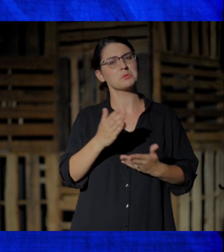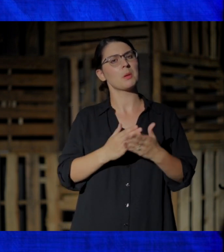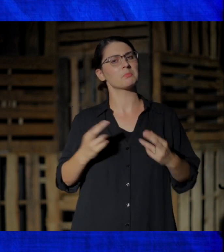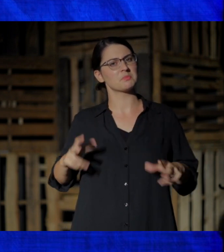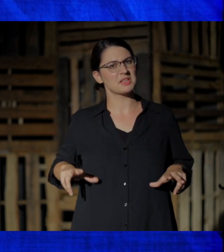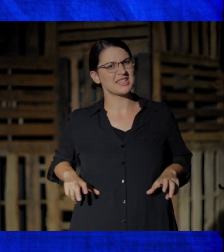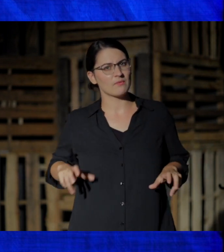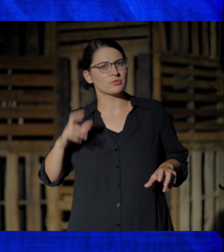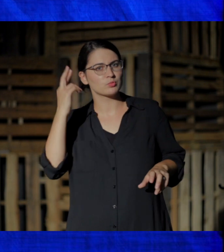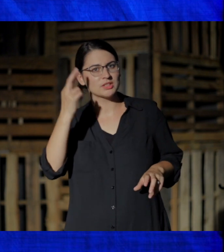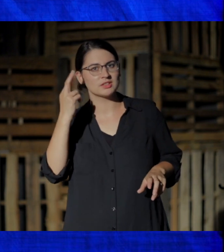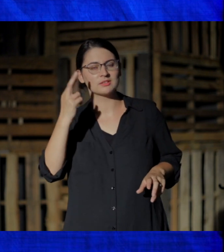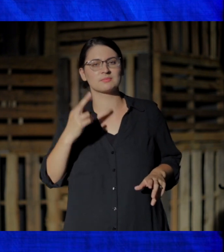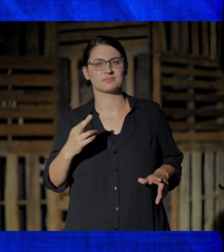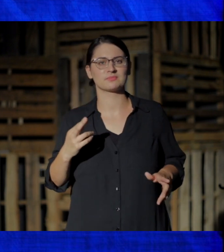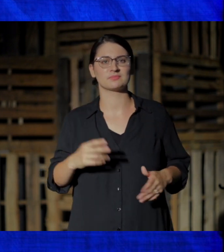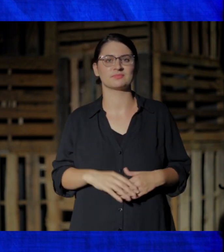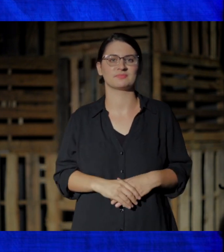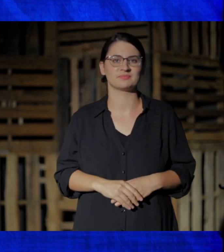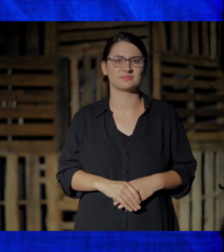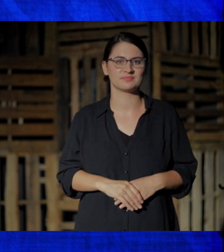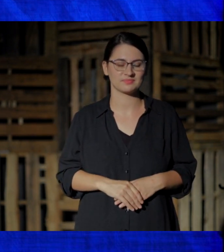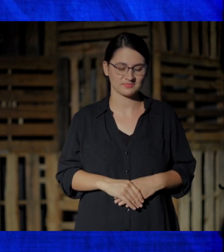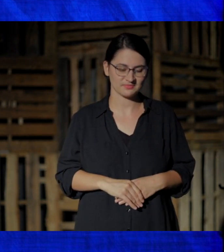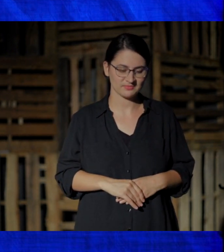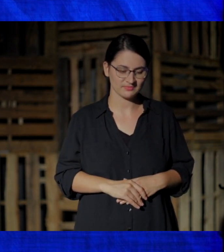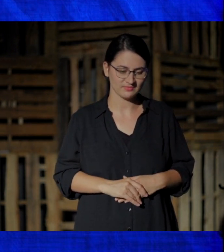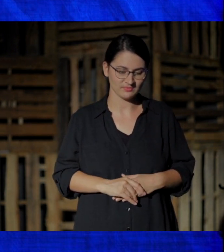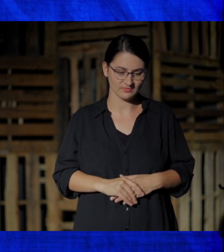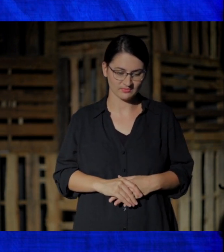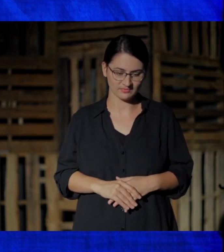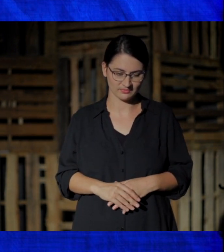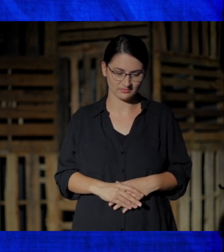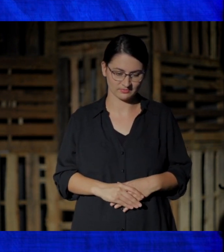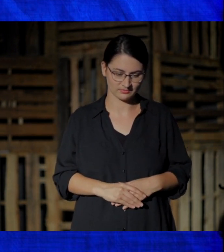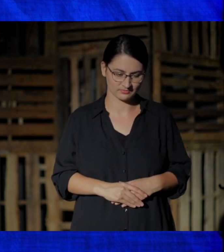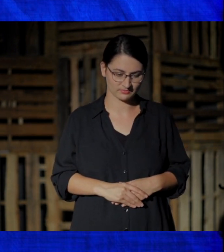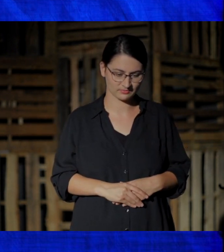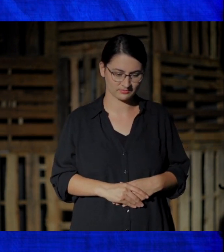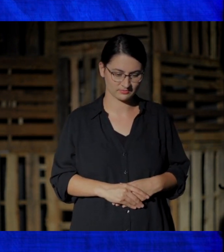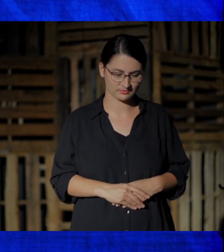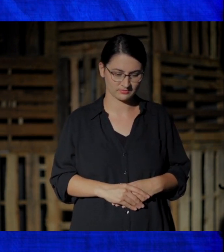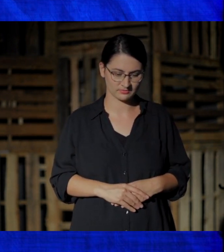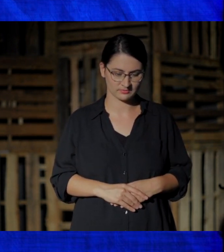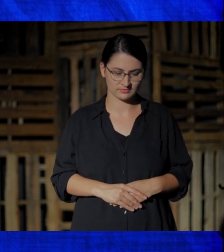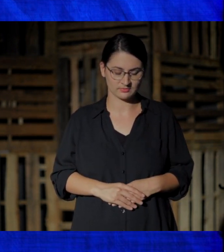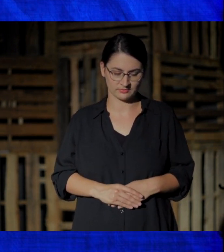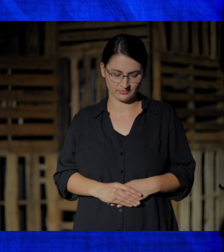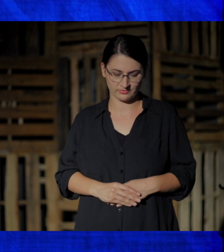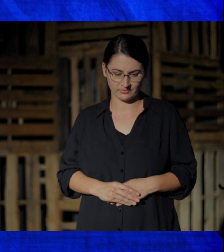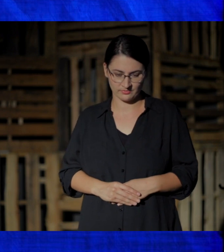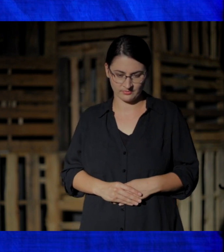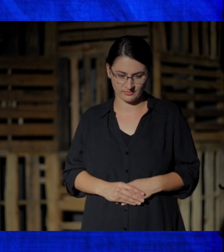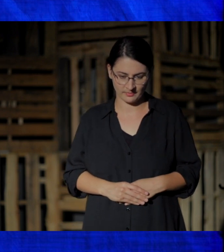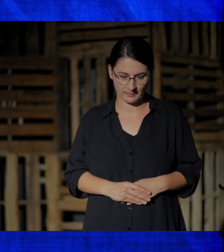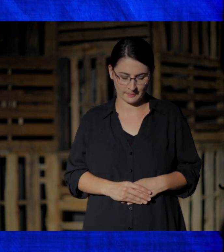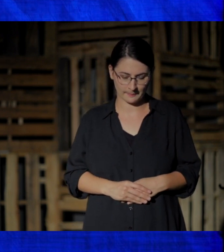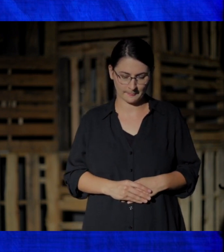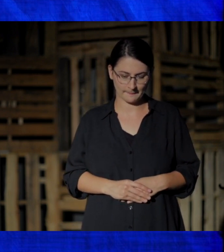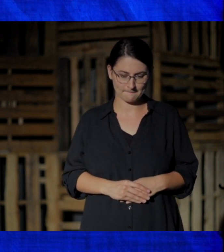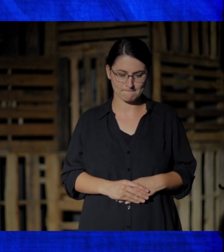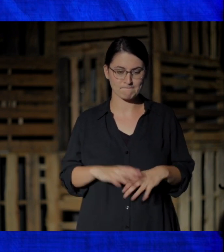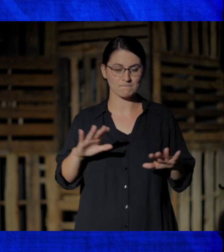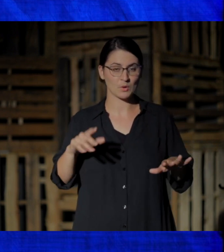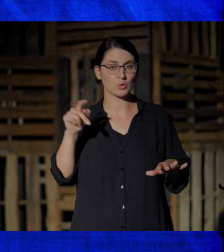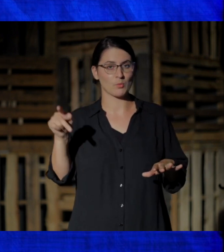nothing. All right? You're not missing nothing. He says, for it's in his return that the dead are going to rise first. We ought to see. You